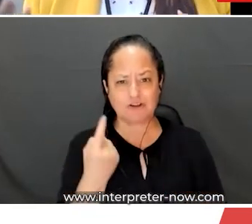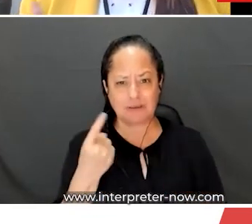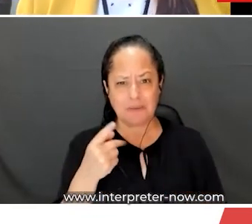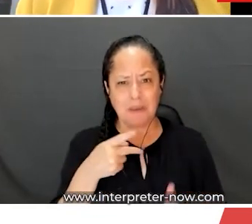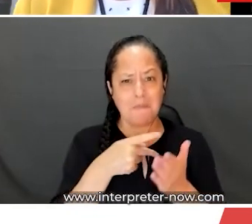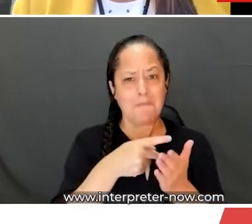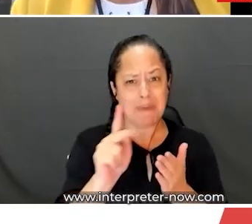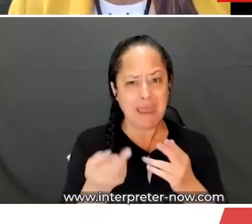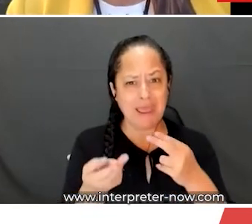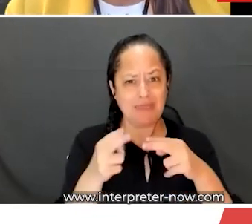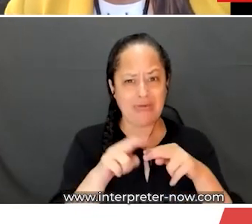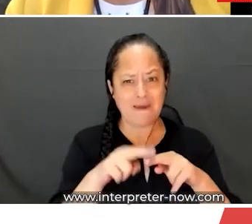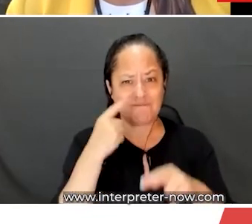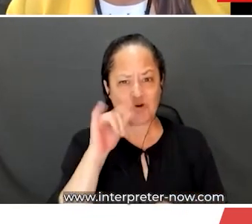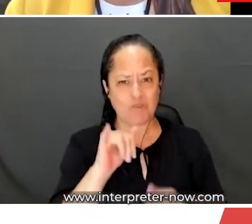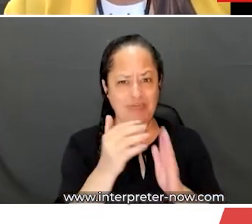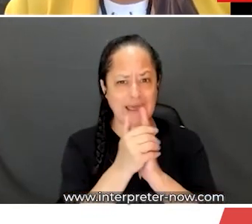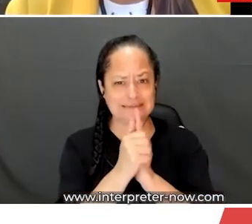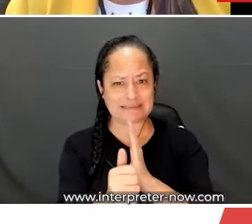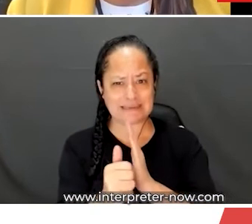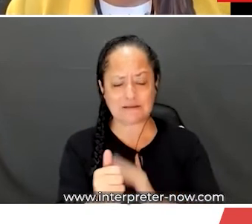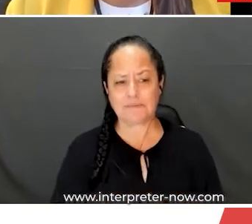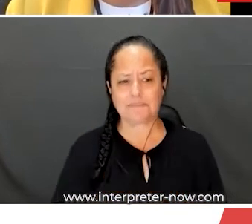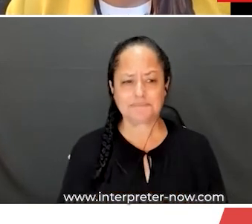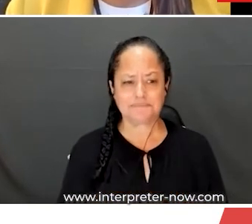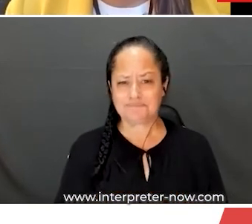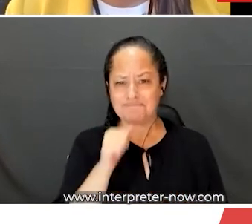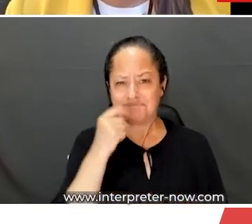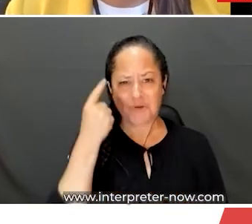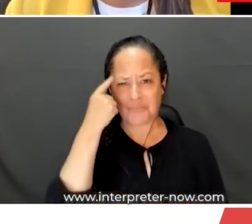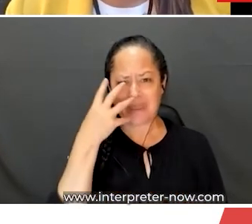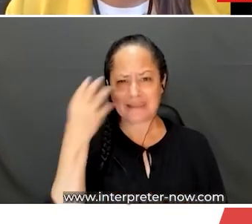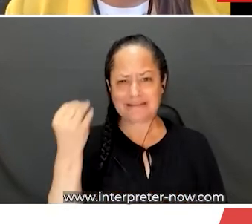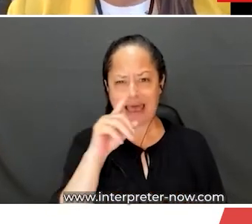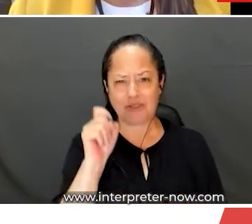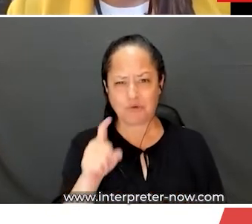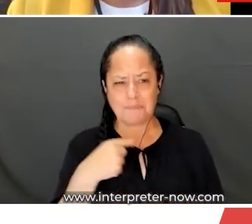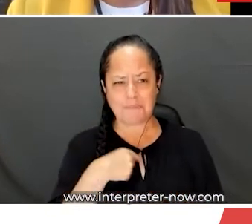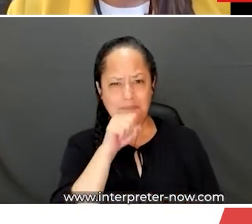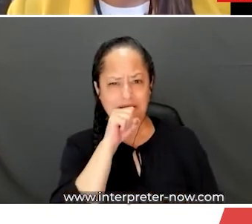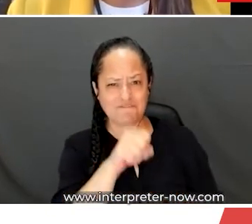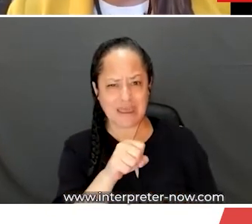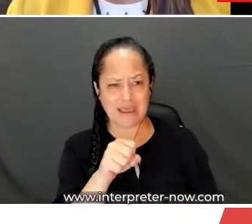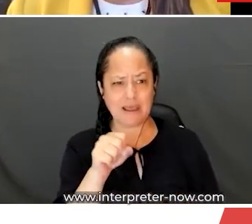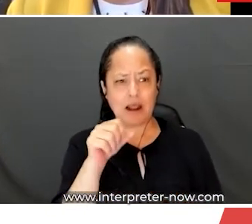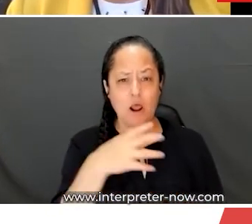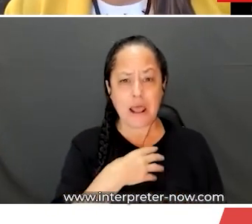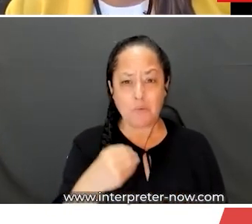them, compensate them for that skill. I don't think that's out of the question, but I'm such a fan of it. And in regards to white